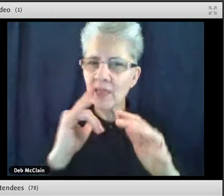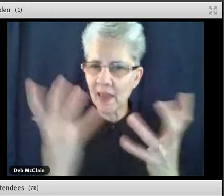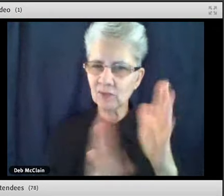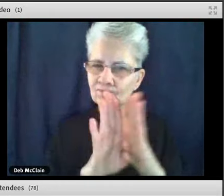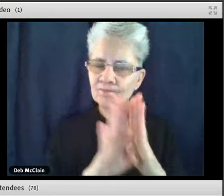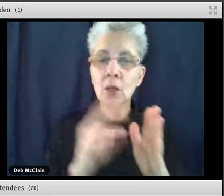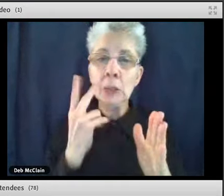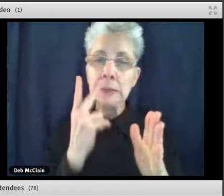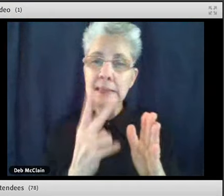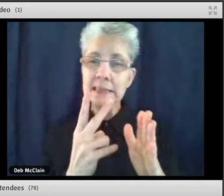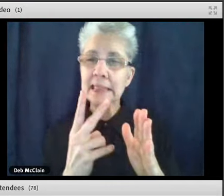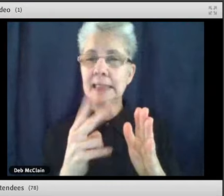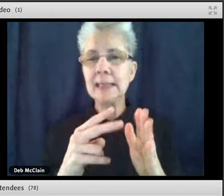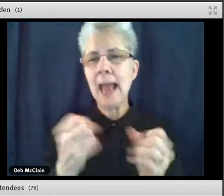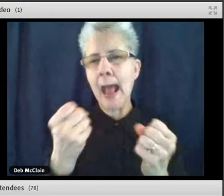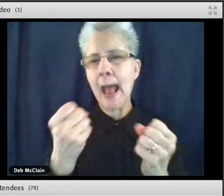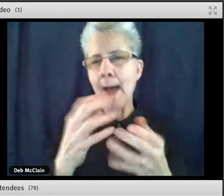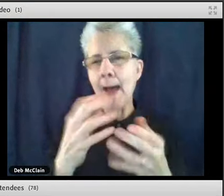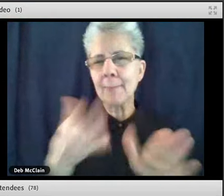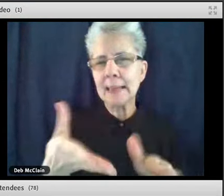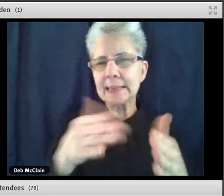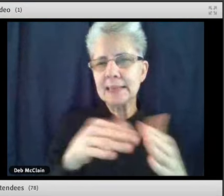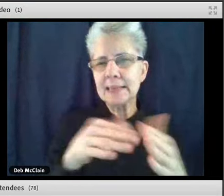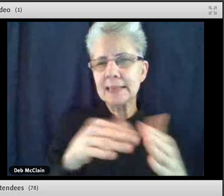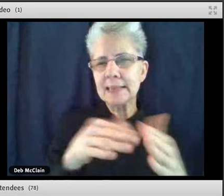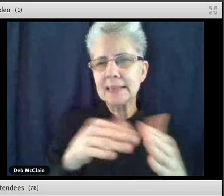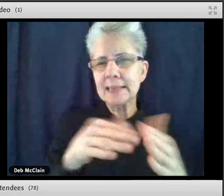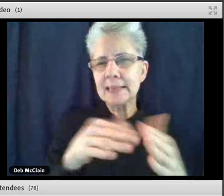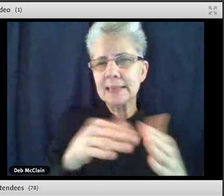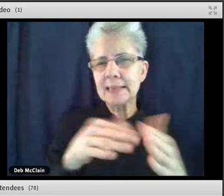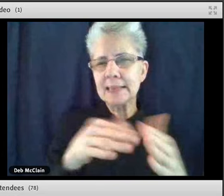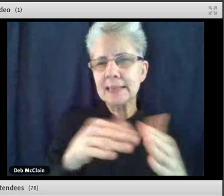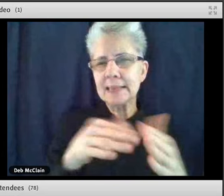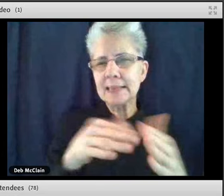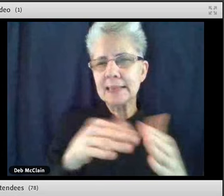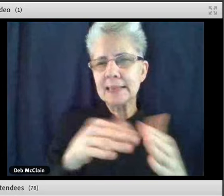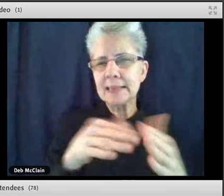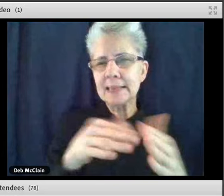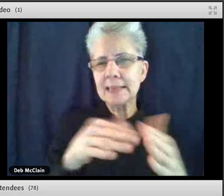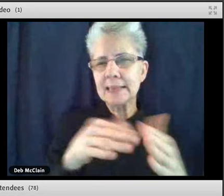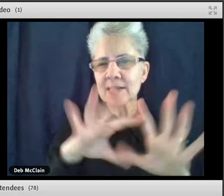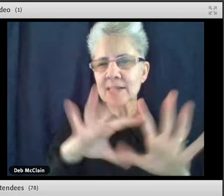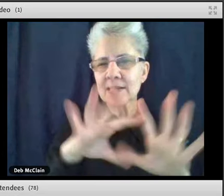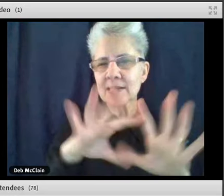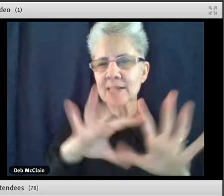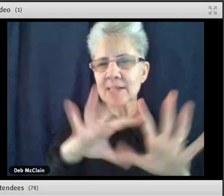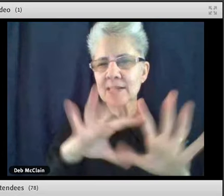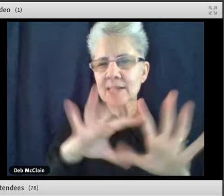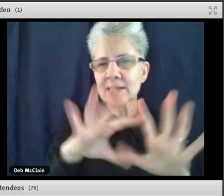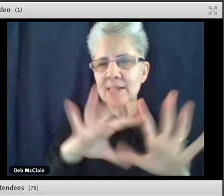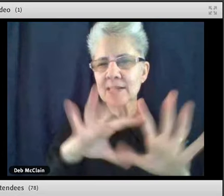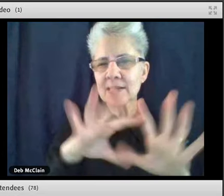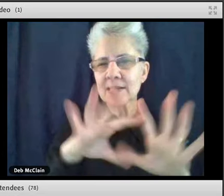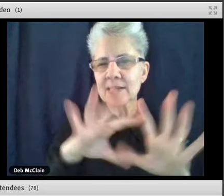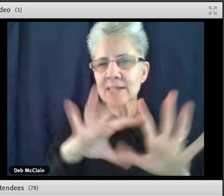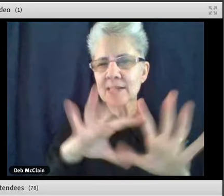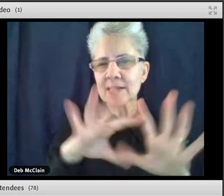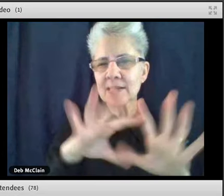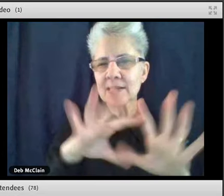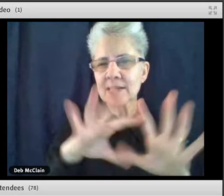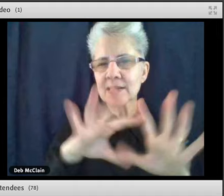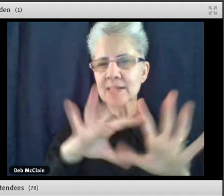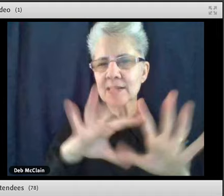the total recovered. And if you look at those statistics, again, we don't have any recovery statistics for the United States because it takes about a month